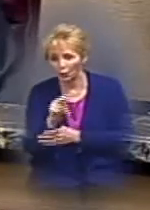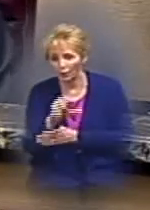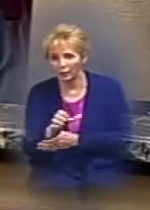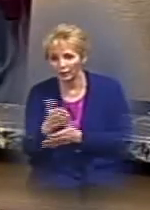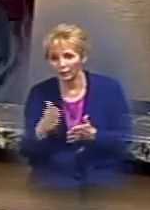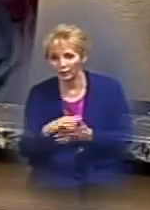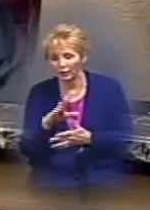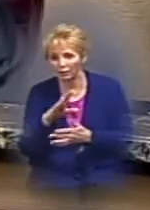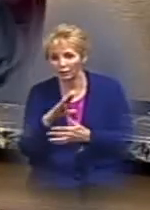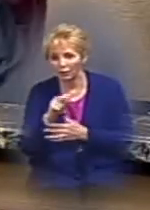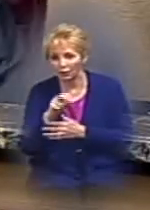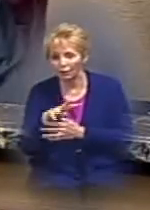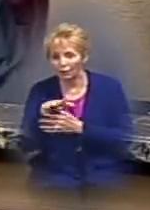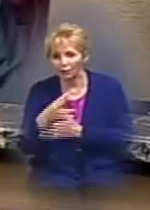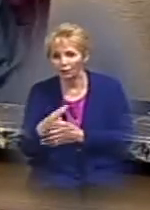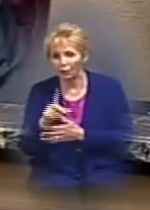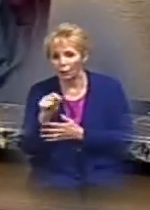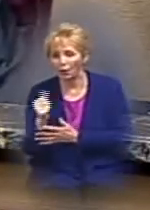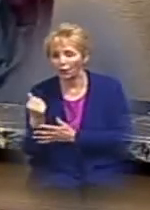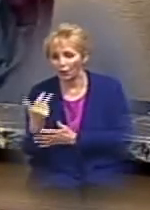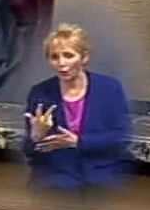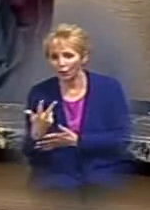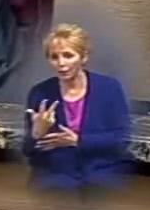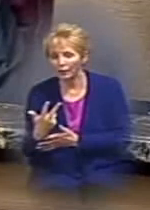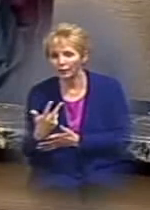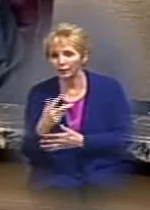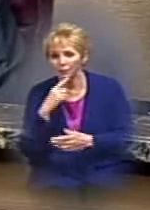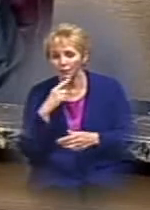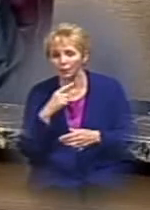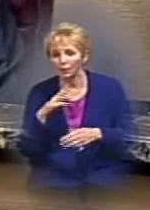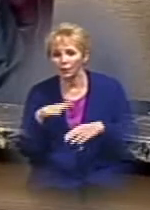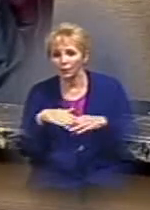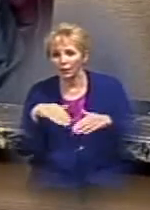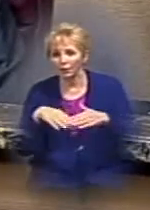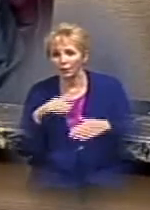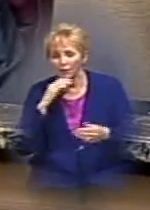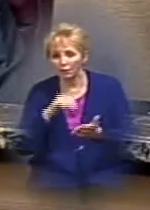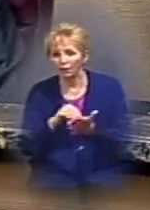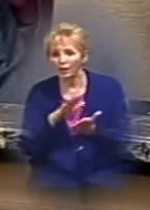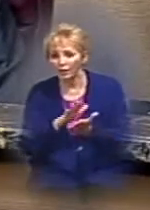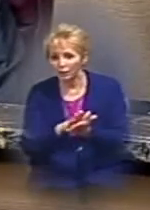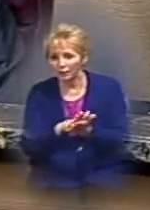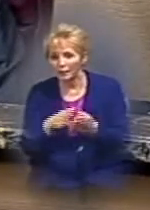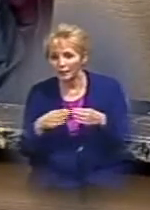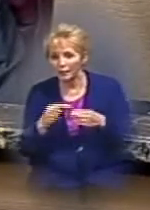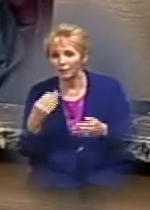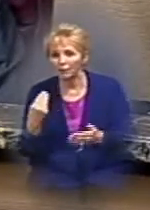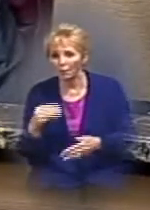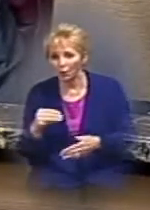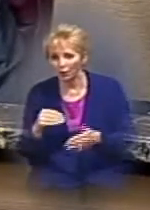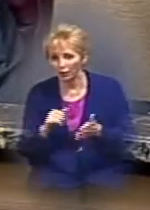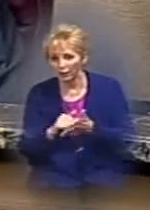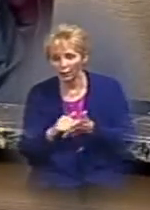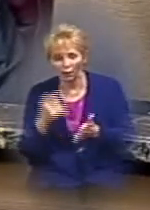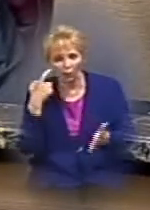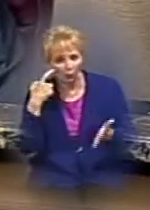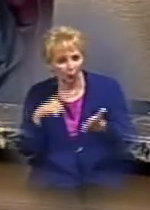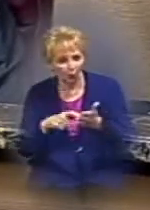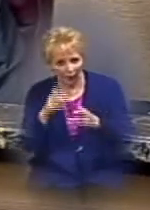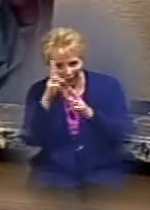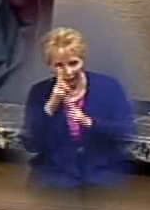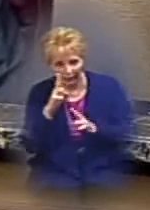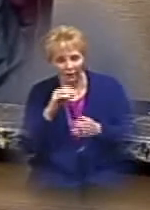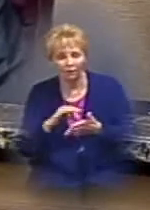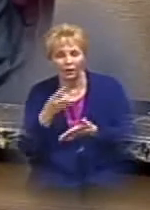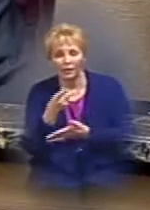on this, the 4th day of November 2013, and ordered enrolled on the official records of the City of Morganton in recognition of the service of